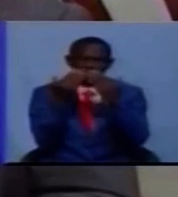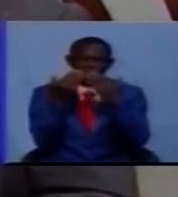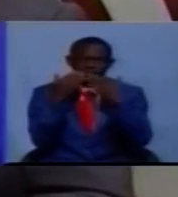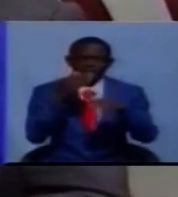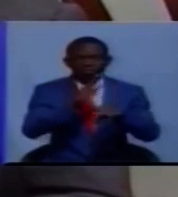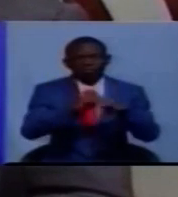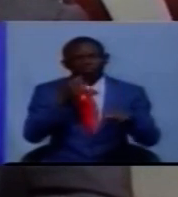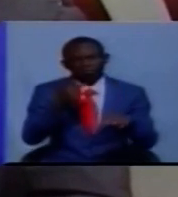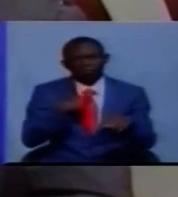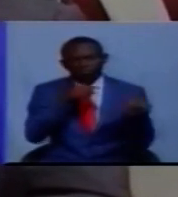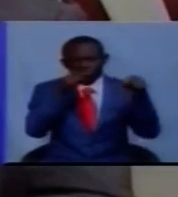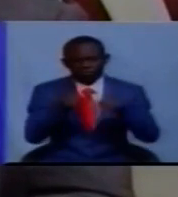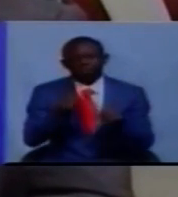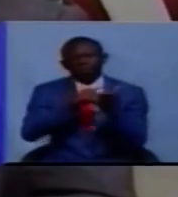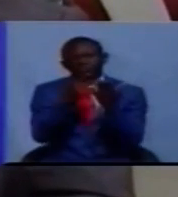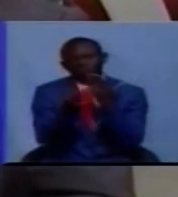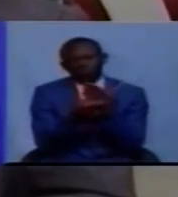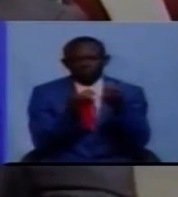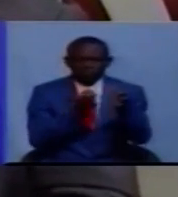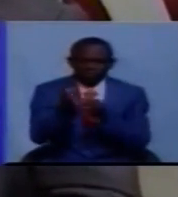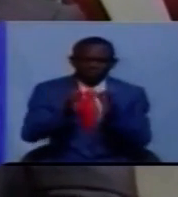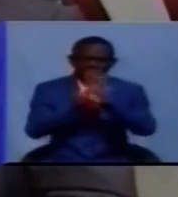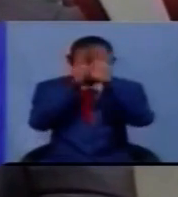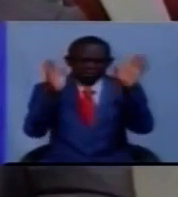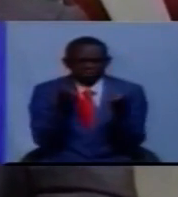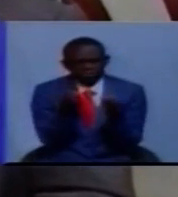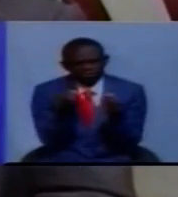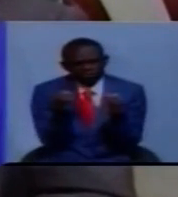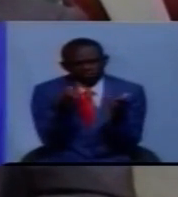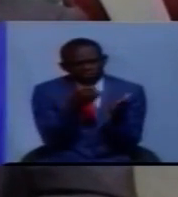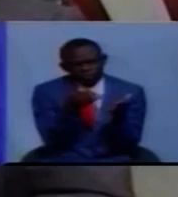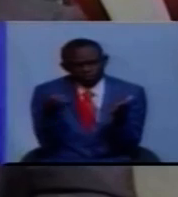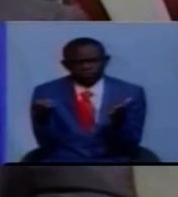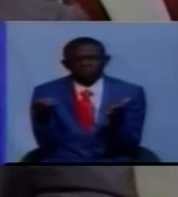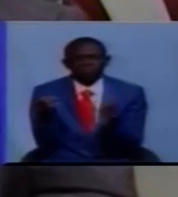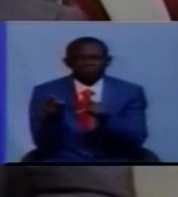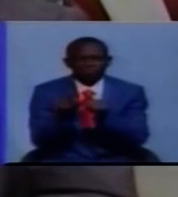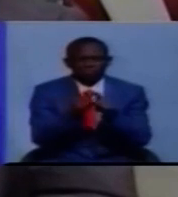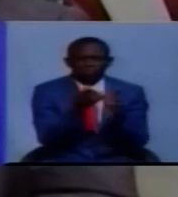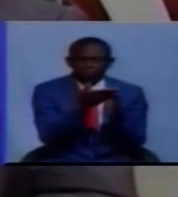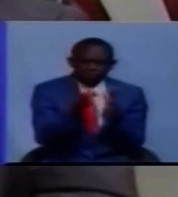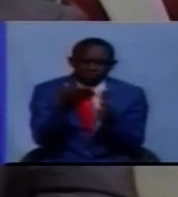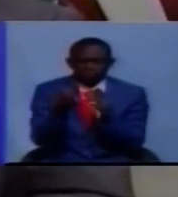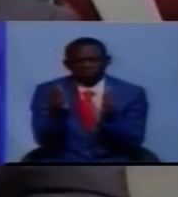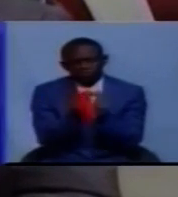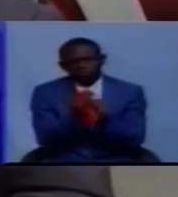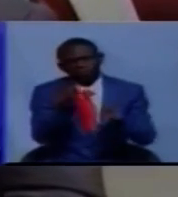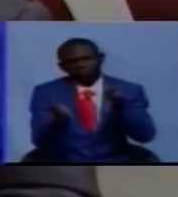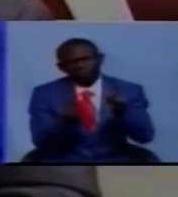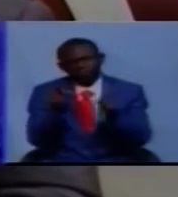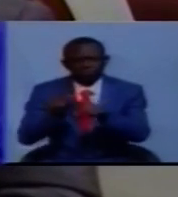to clarify a few issues and probably to share with the public a number of